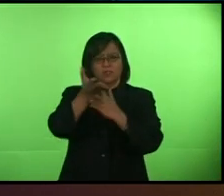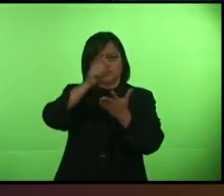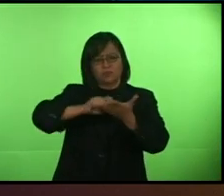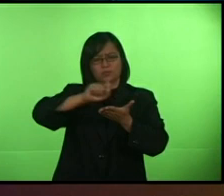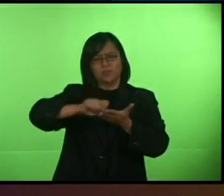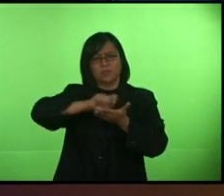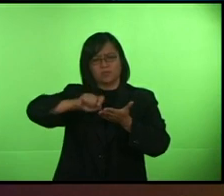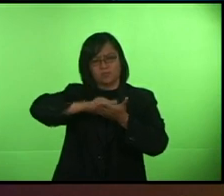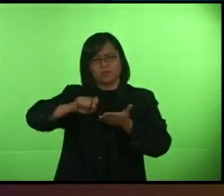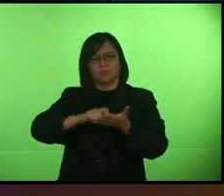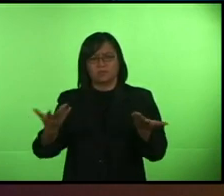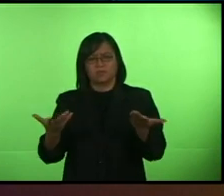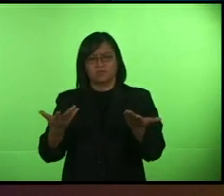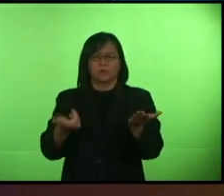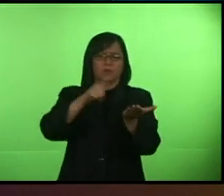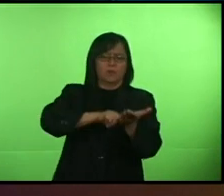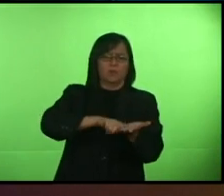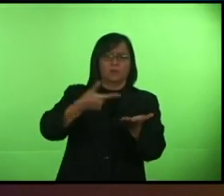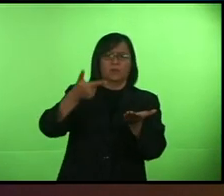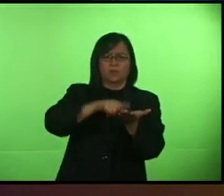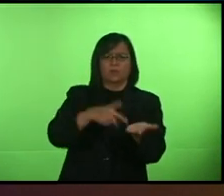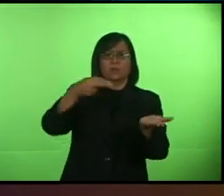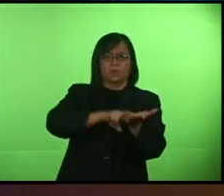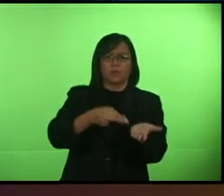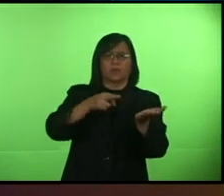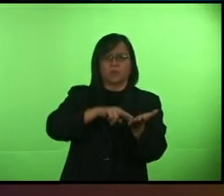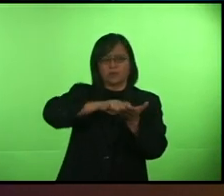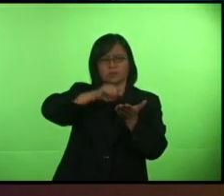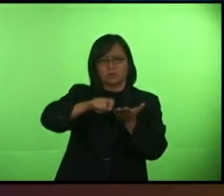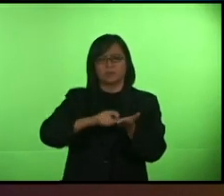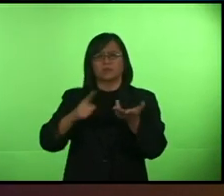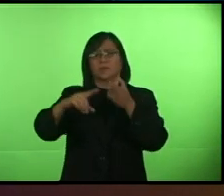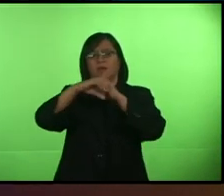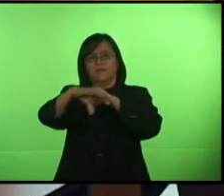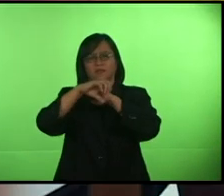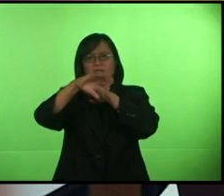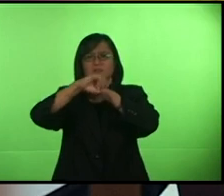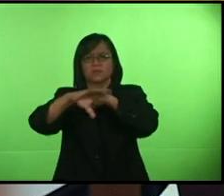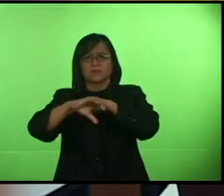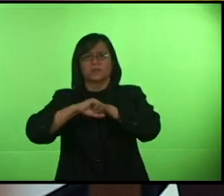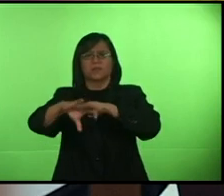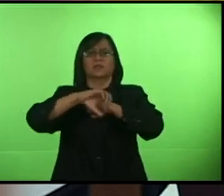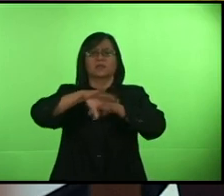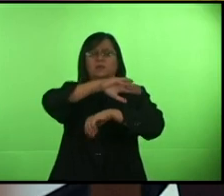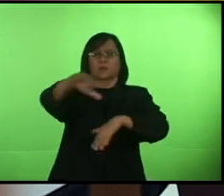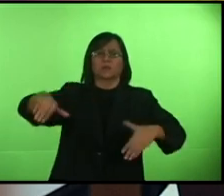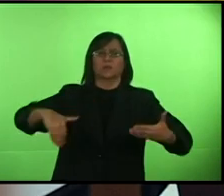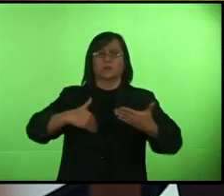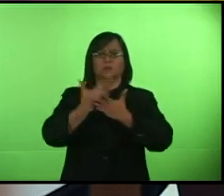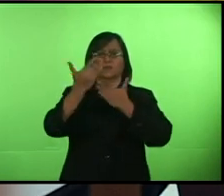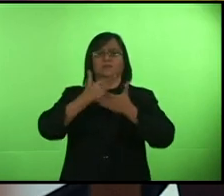report or perhaps advertisement. So all these are the forms of